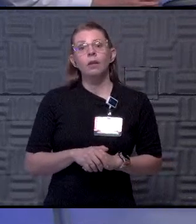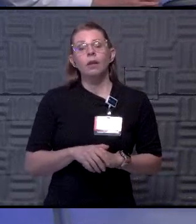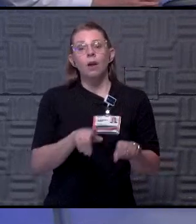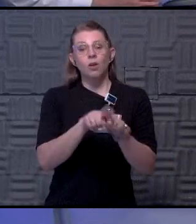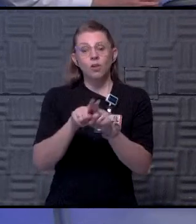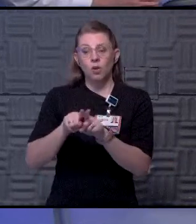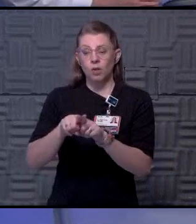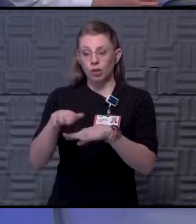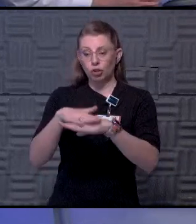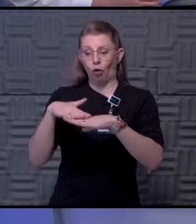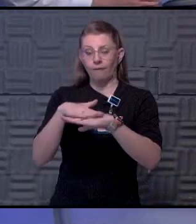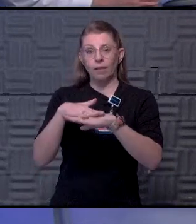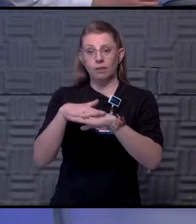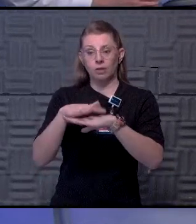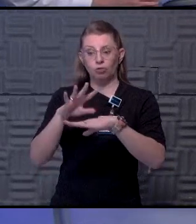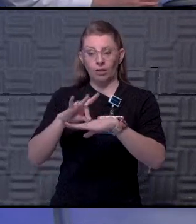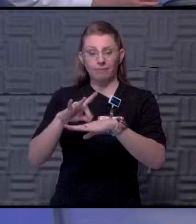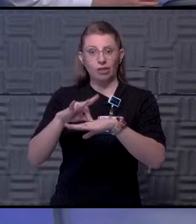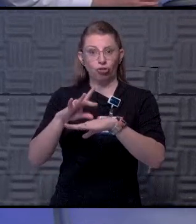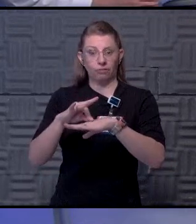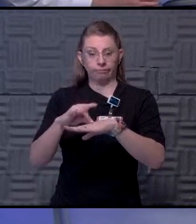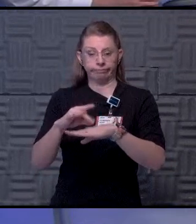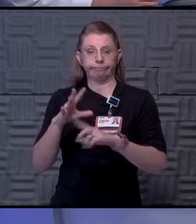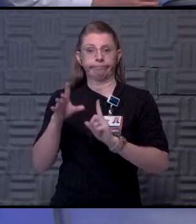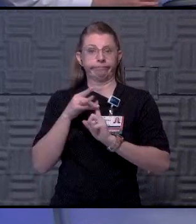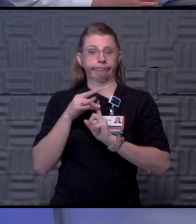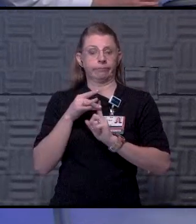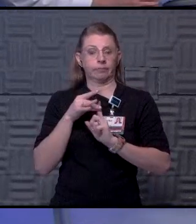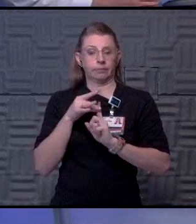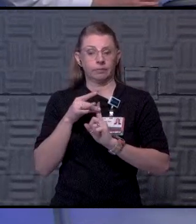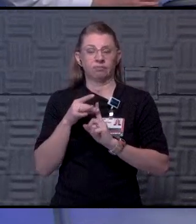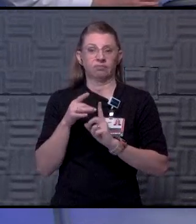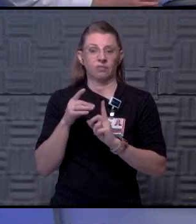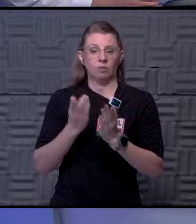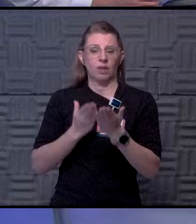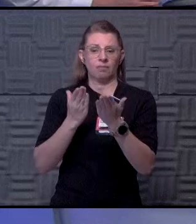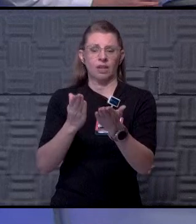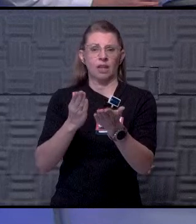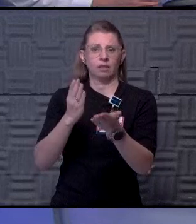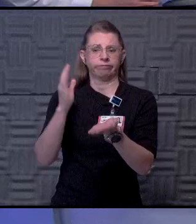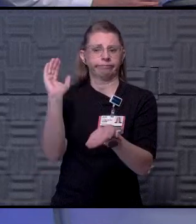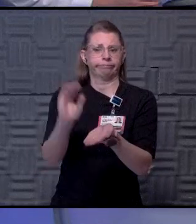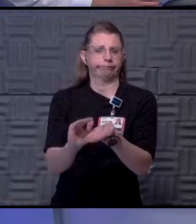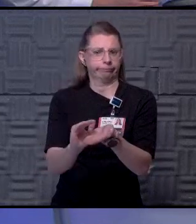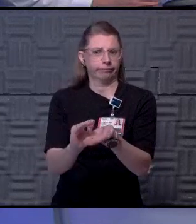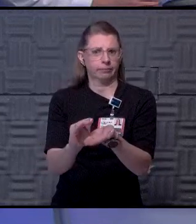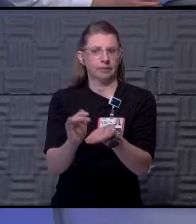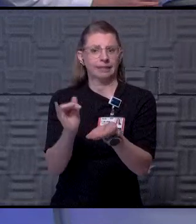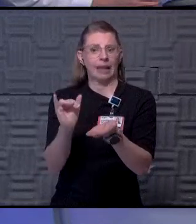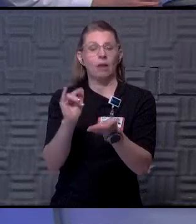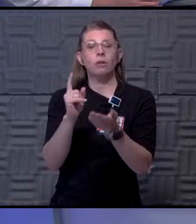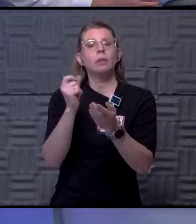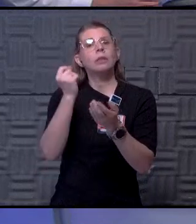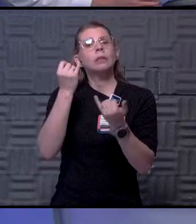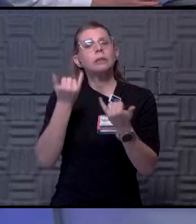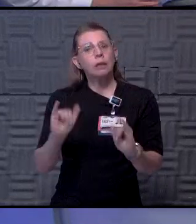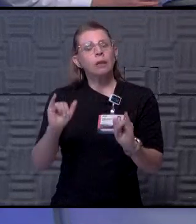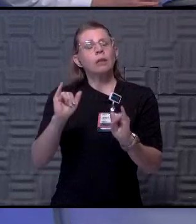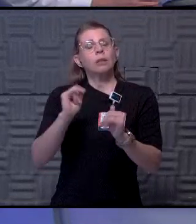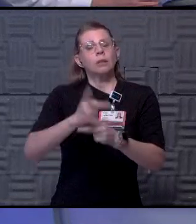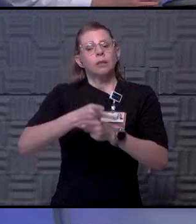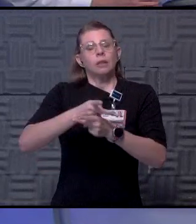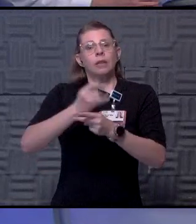surface transmission, again, looks less and less important. They're even pulling back on some of their recommendations for disinfection. Now, you still have to be careful if somebody